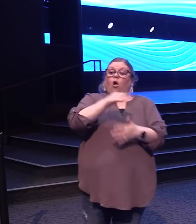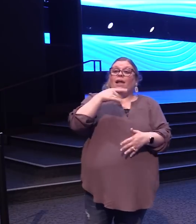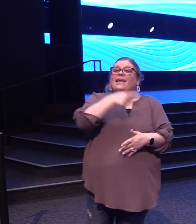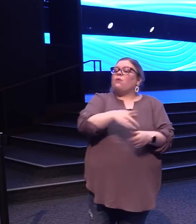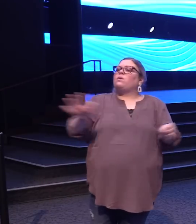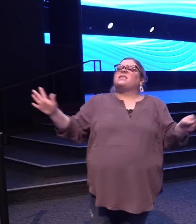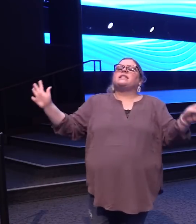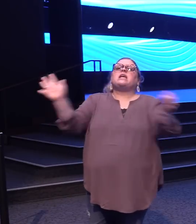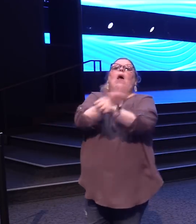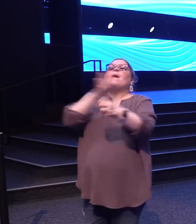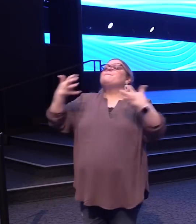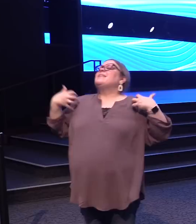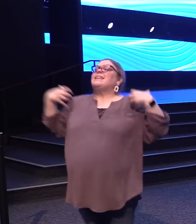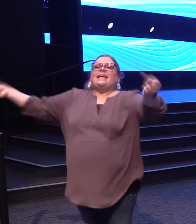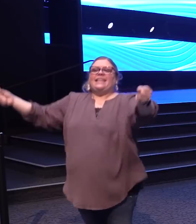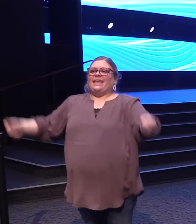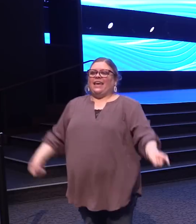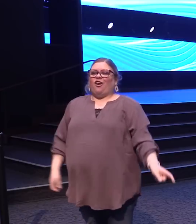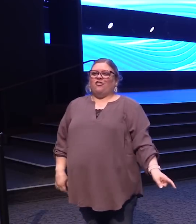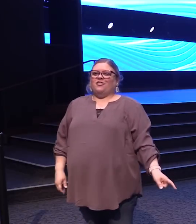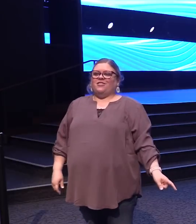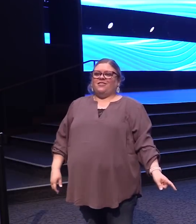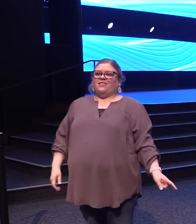was completely healed.